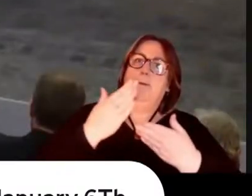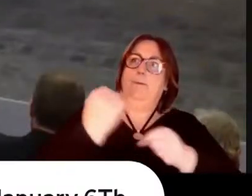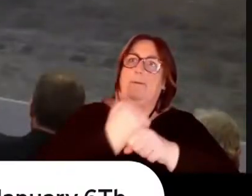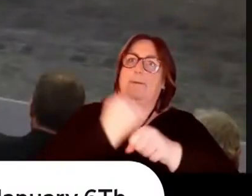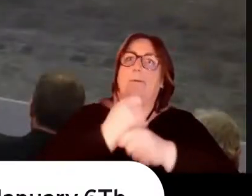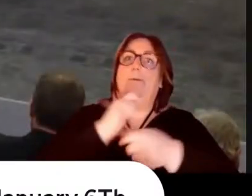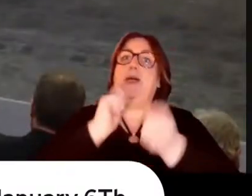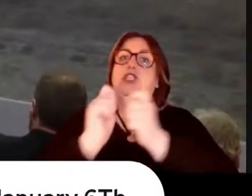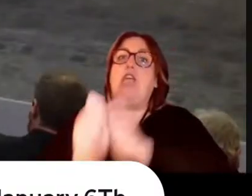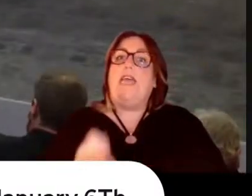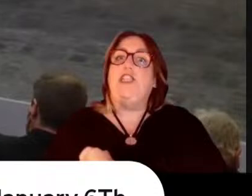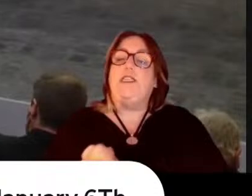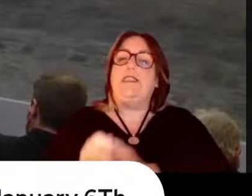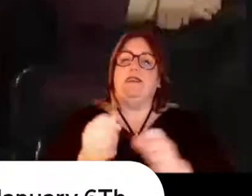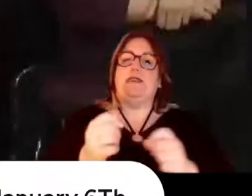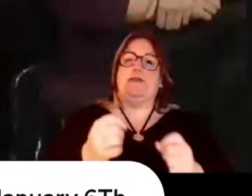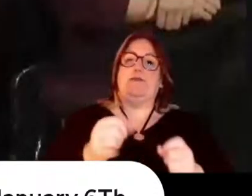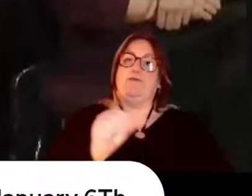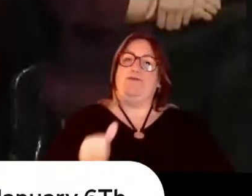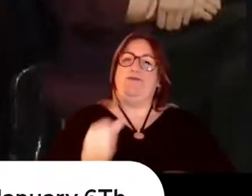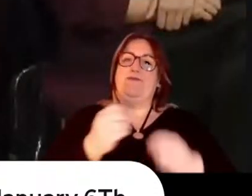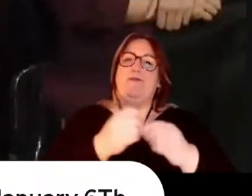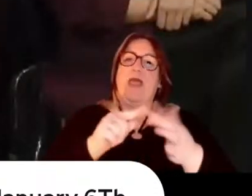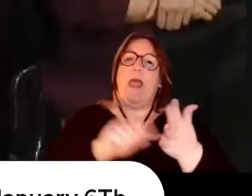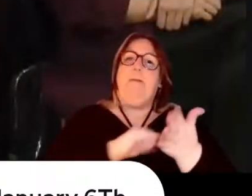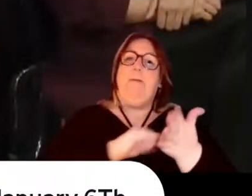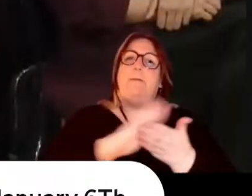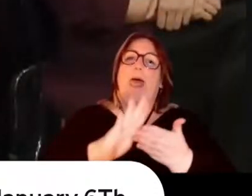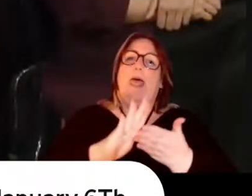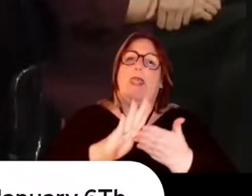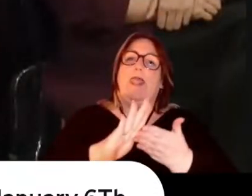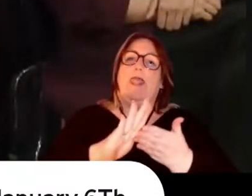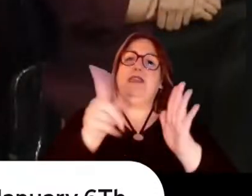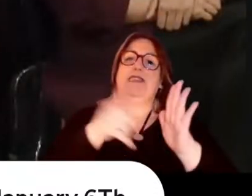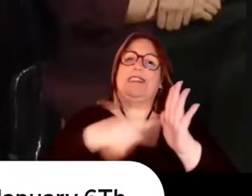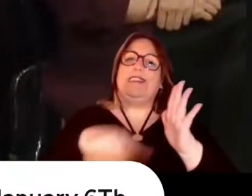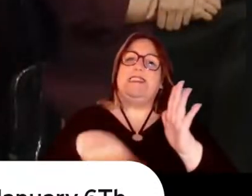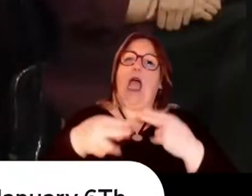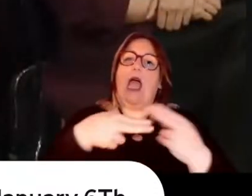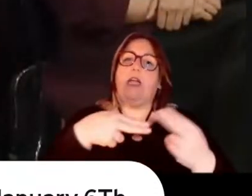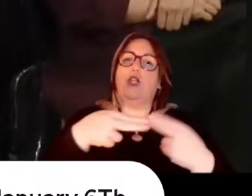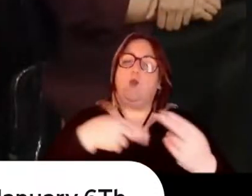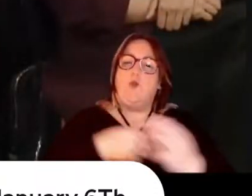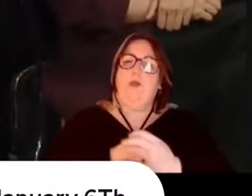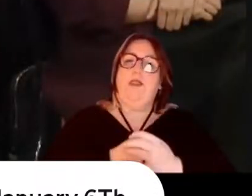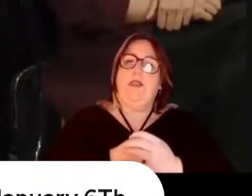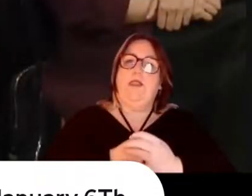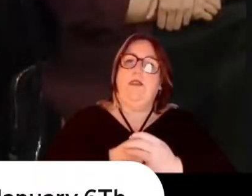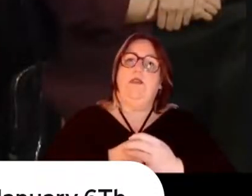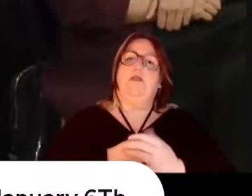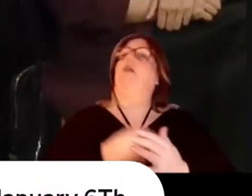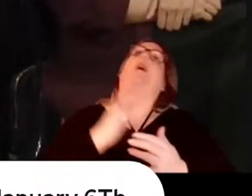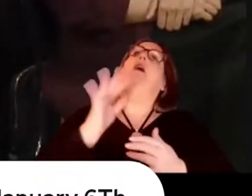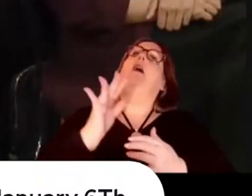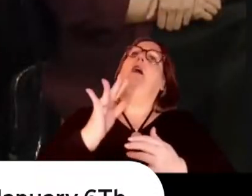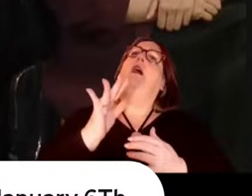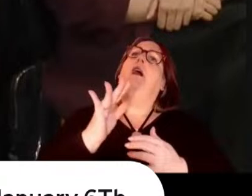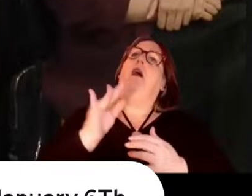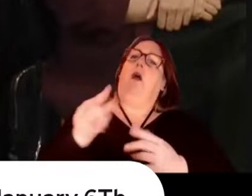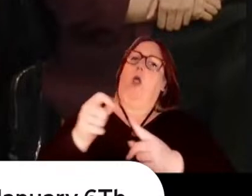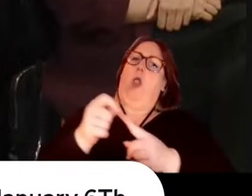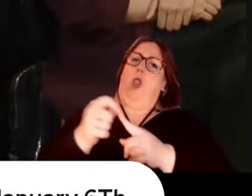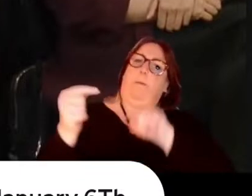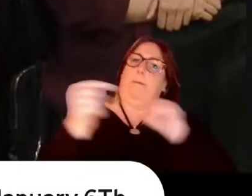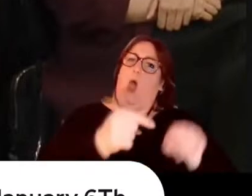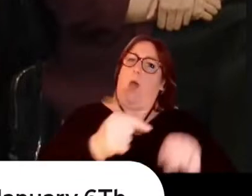Beth Rigby, Sky News. Beth Rigby, Sky News, thank you. Prime Minister, it now emerges the perpetrator was known to the authorities and had been referred